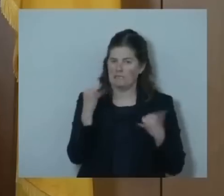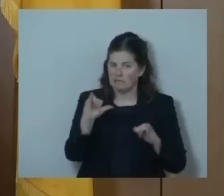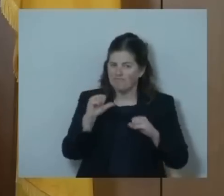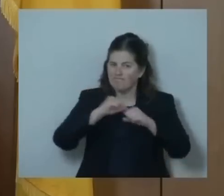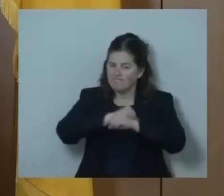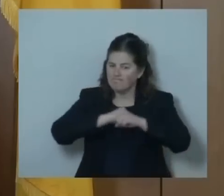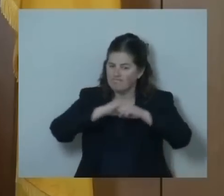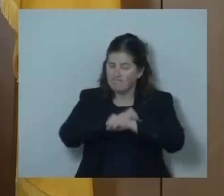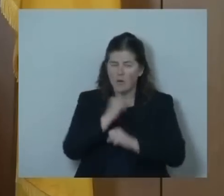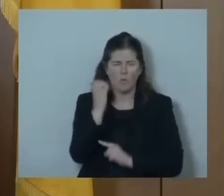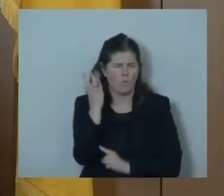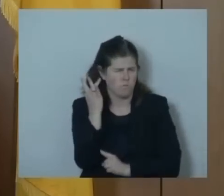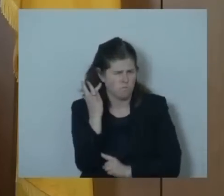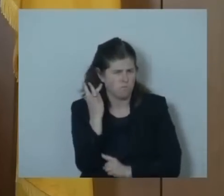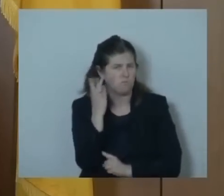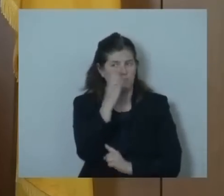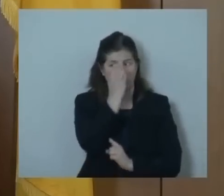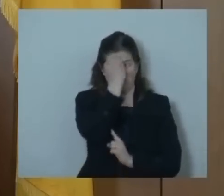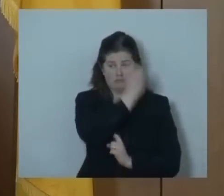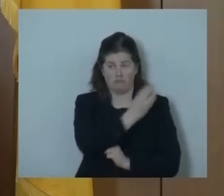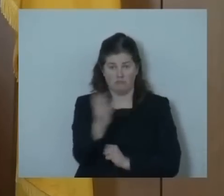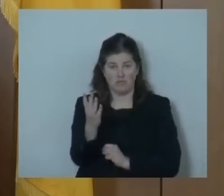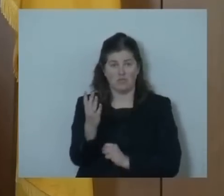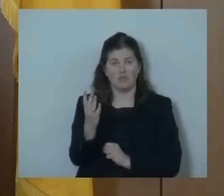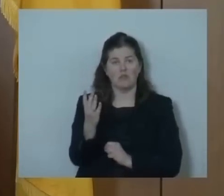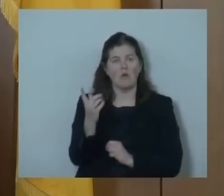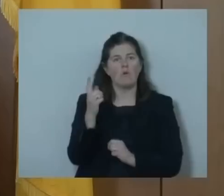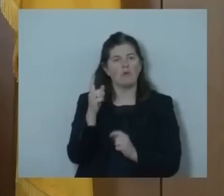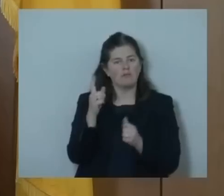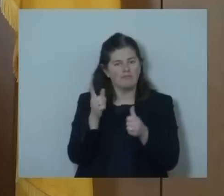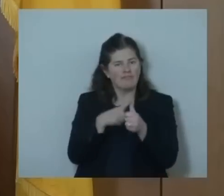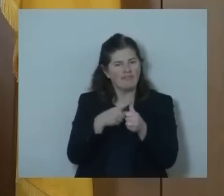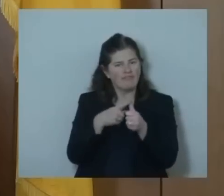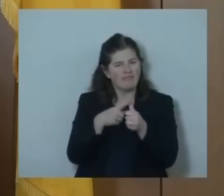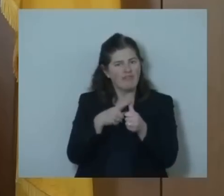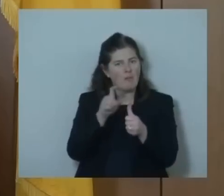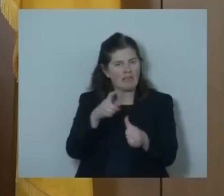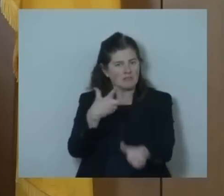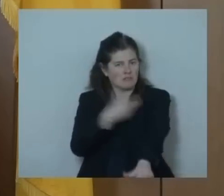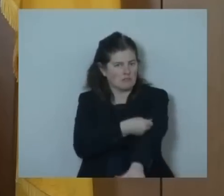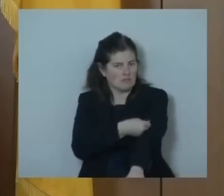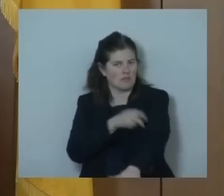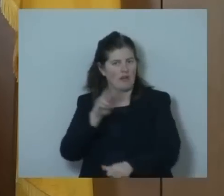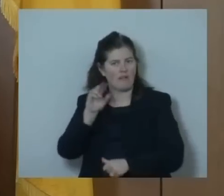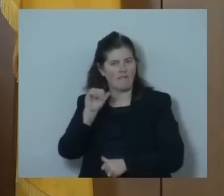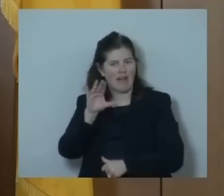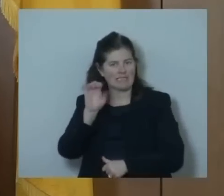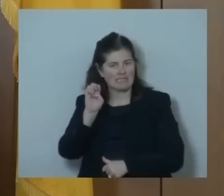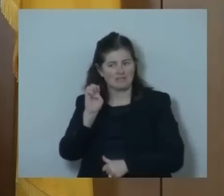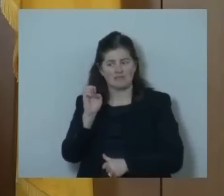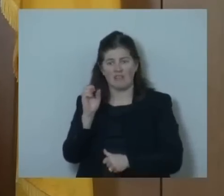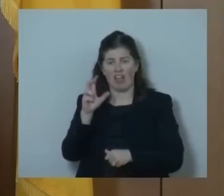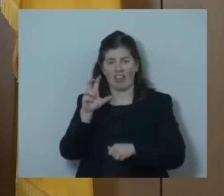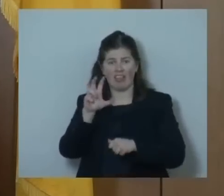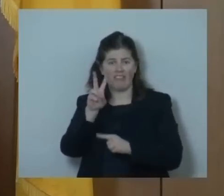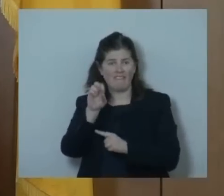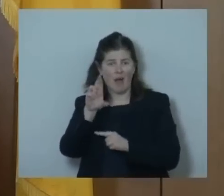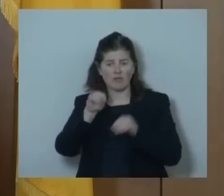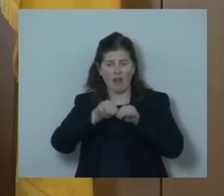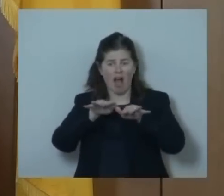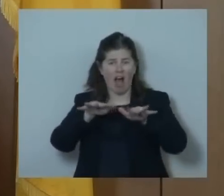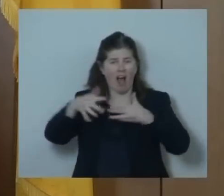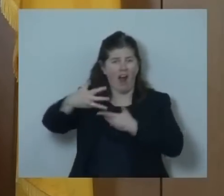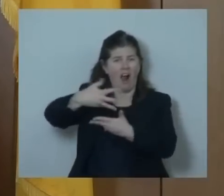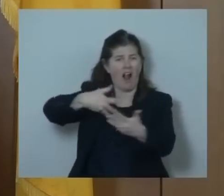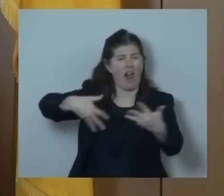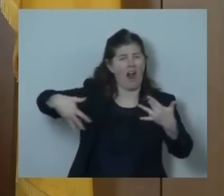to remind you again. Until we have a vaccine, this virus lives amongst us. And